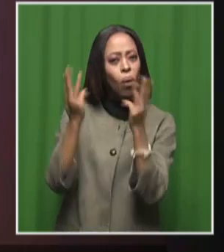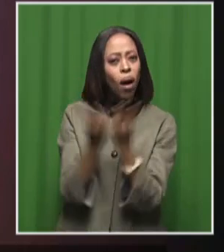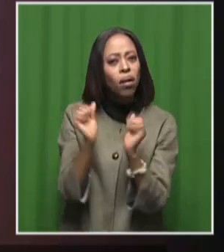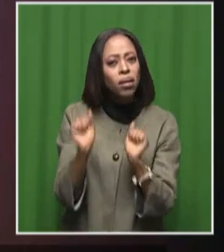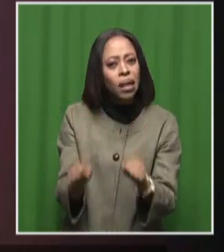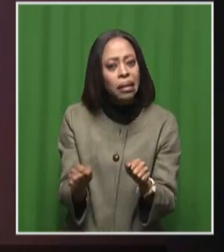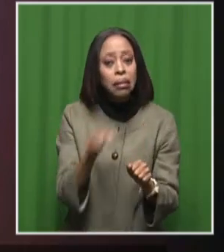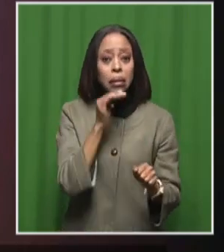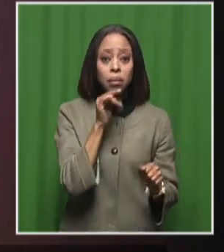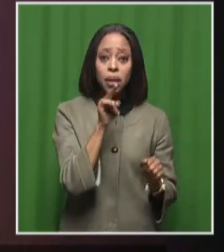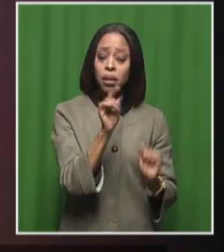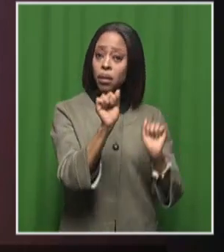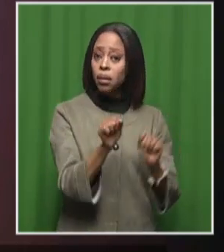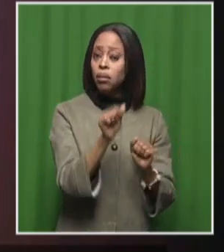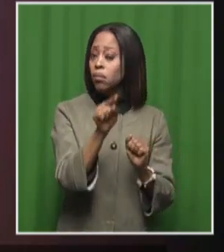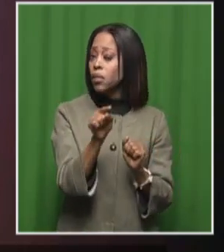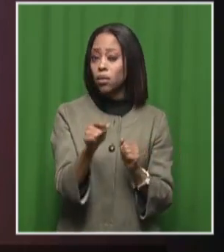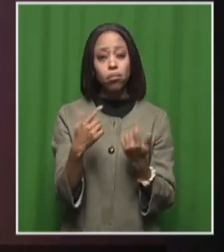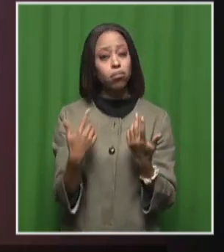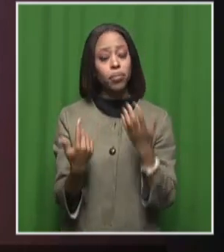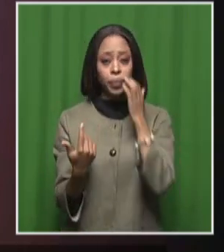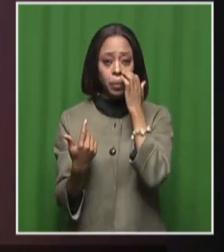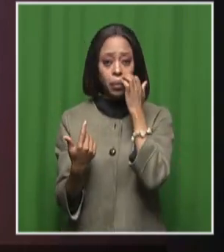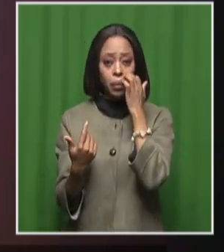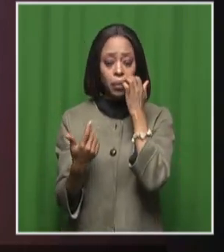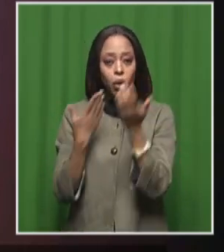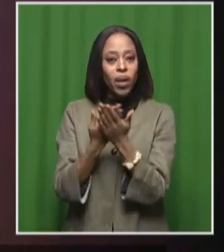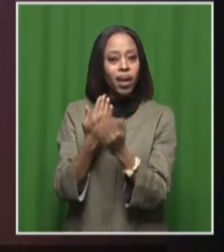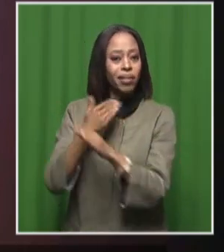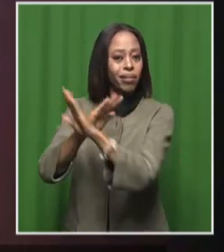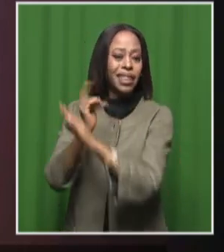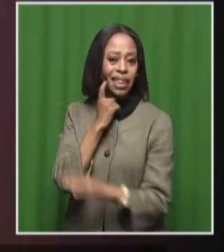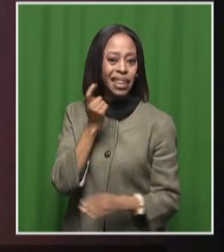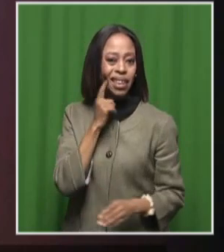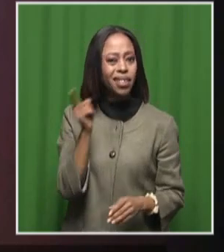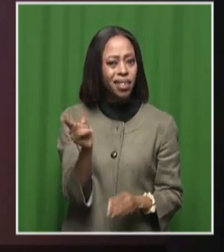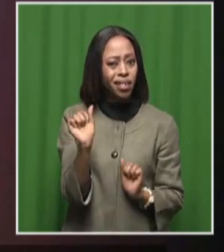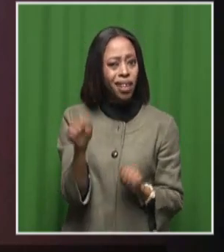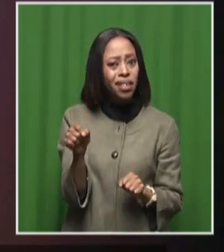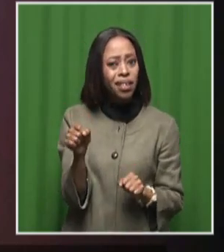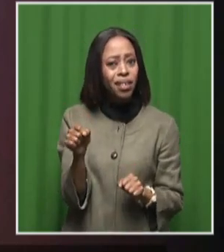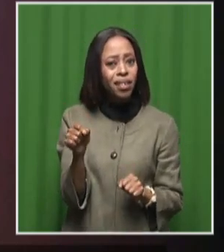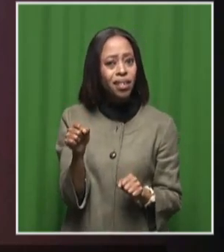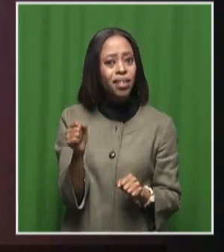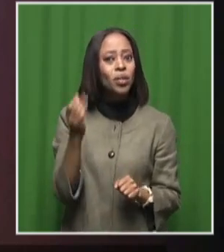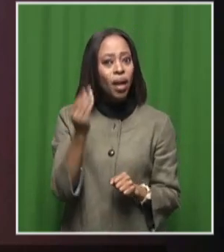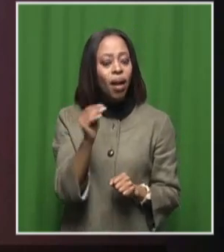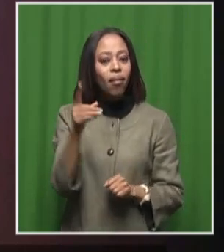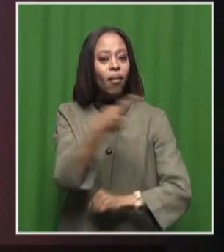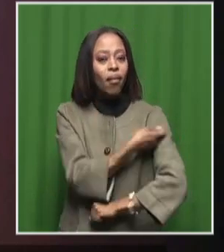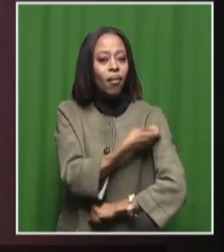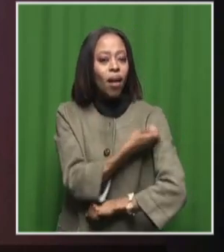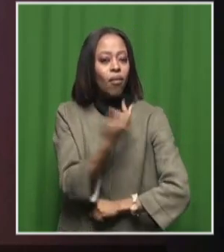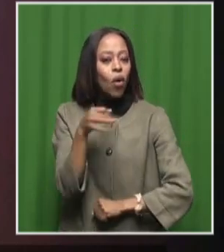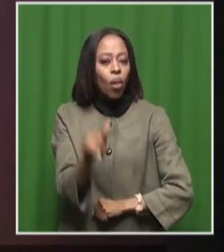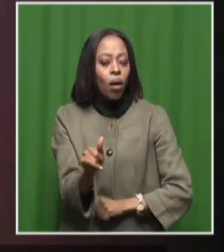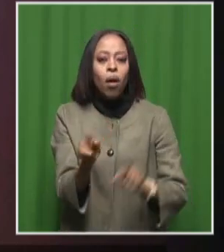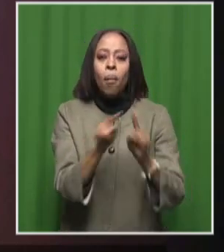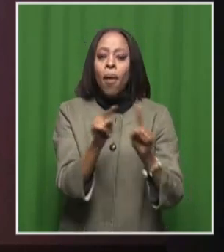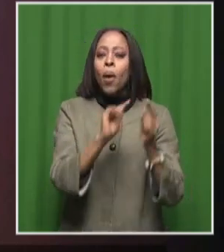I mean, this is, you know, these are very preventable illnesses that we have got these vaccines for. But